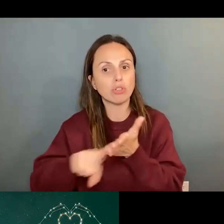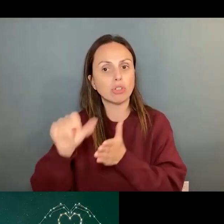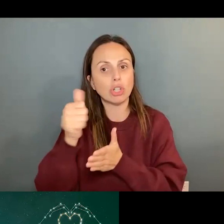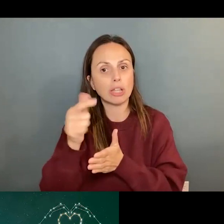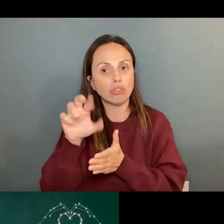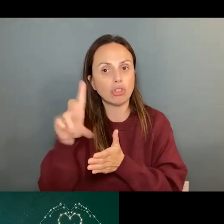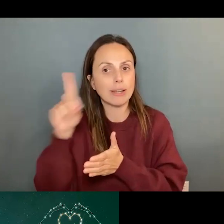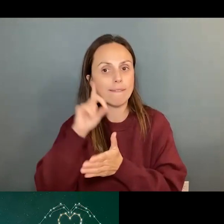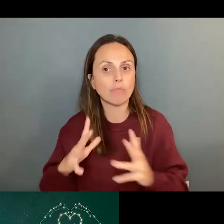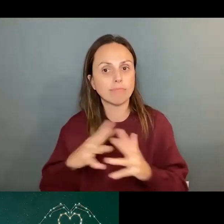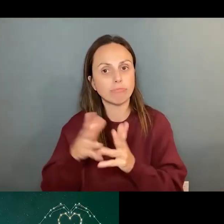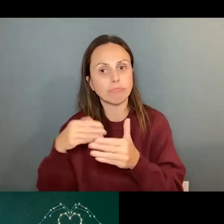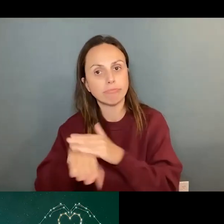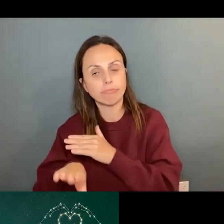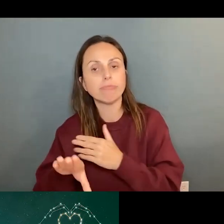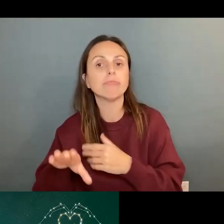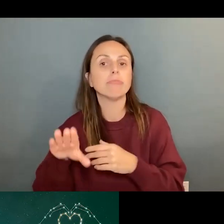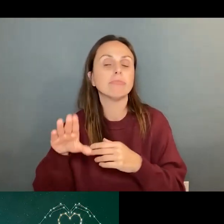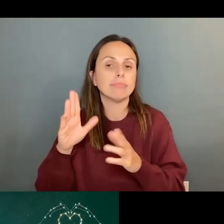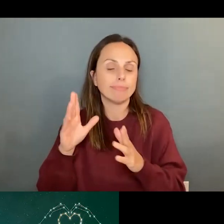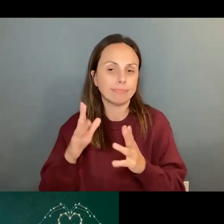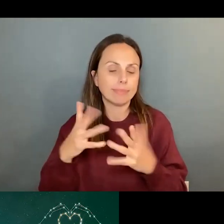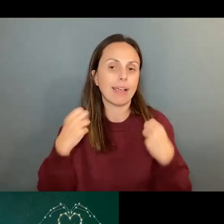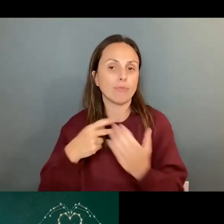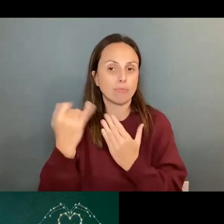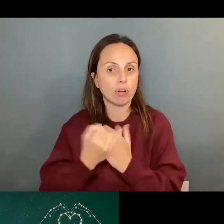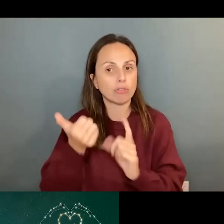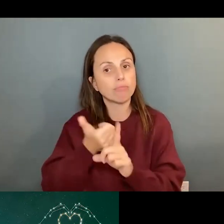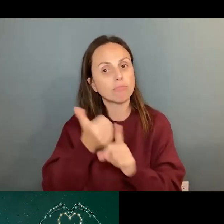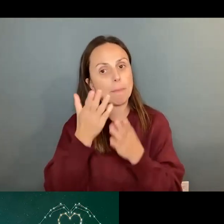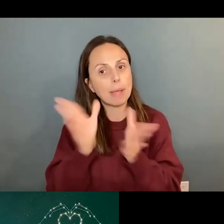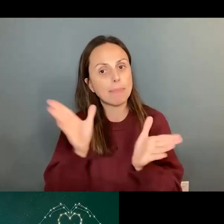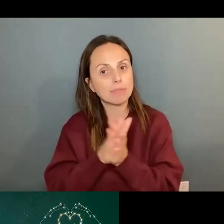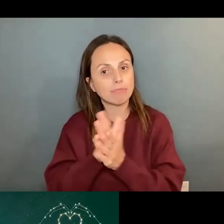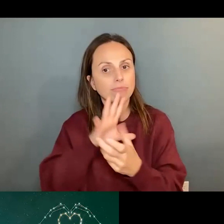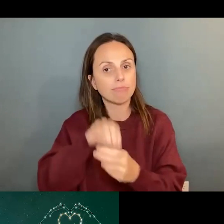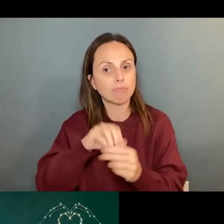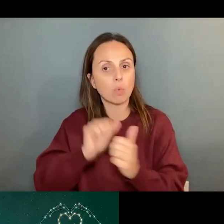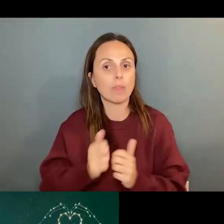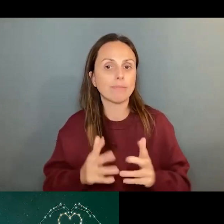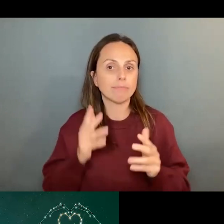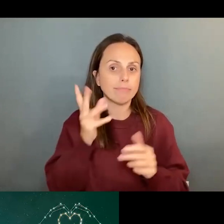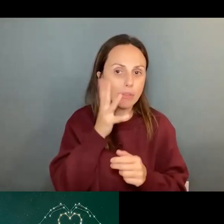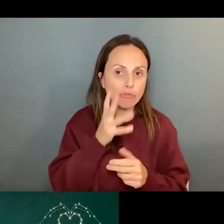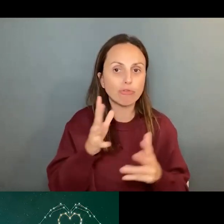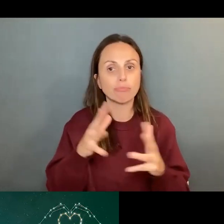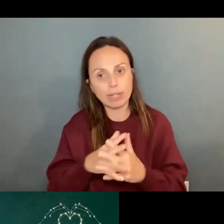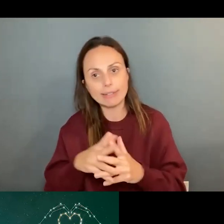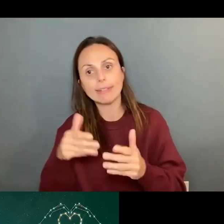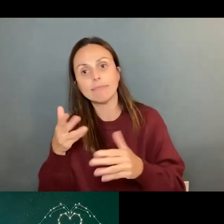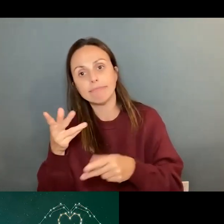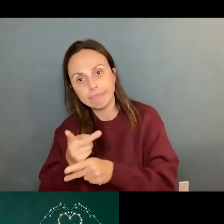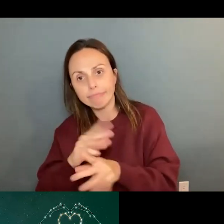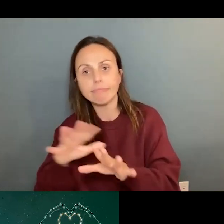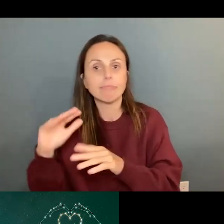for Perinatal Innovation and Digital Health project. Haneen's public interests revolve around maternal and child health, as well as